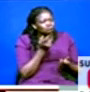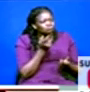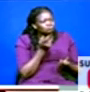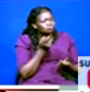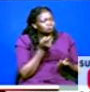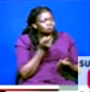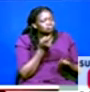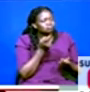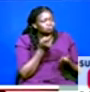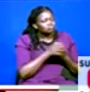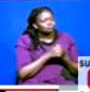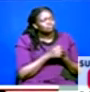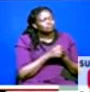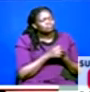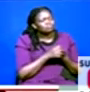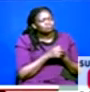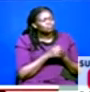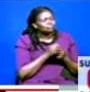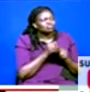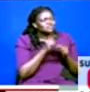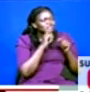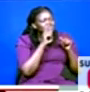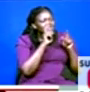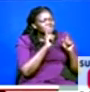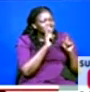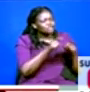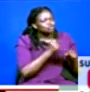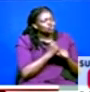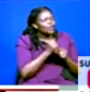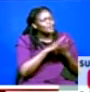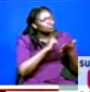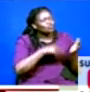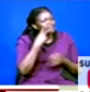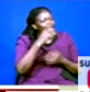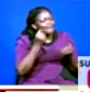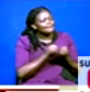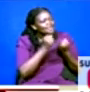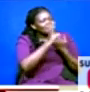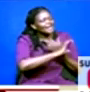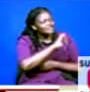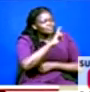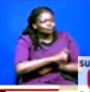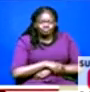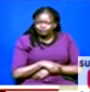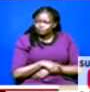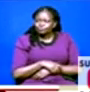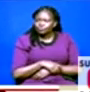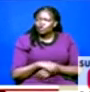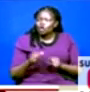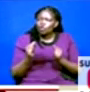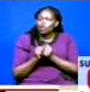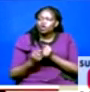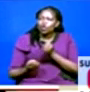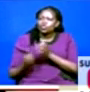turning around in their minds, you know, based on what we are witnessing happening in the country? You know, with growth comes